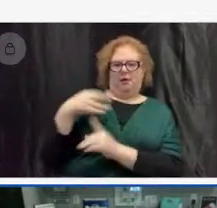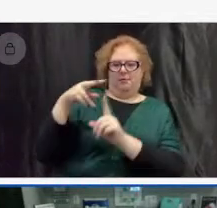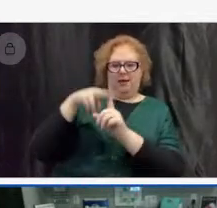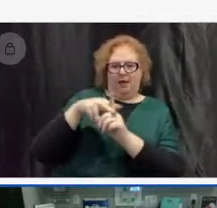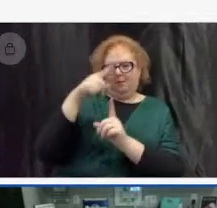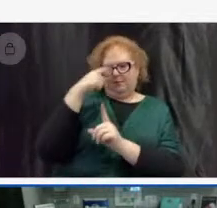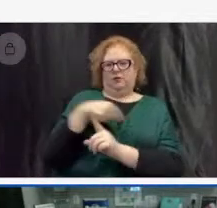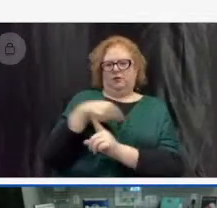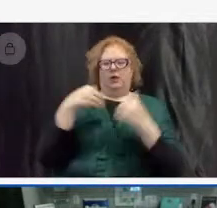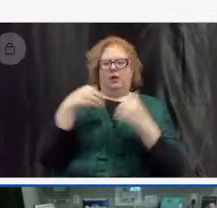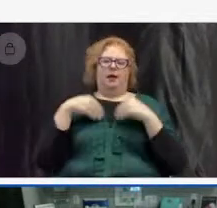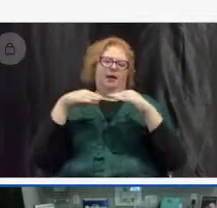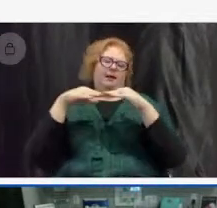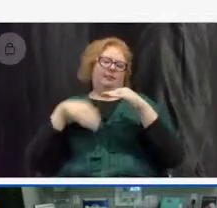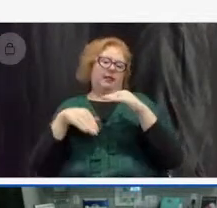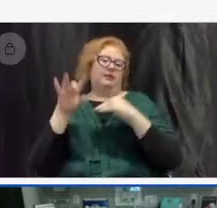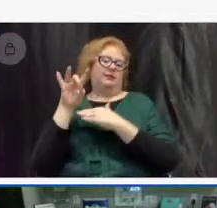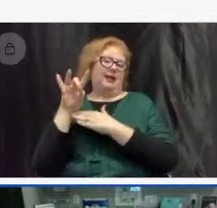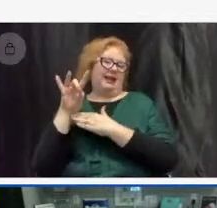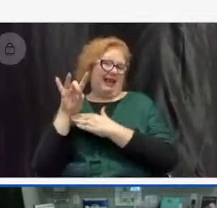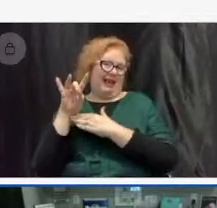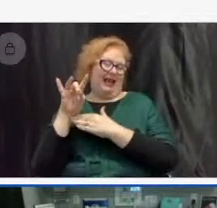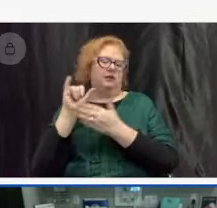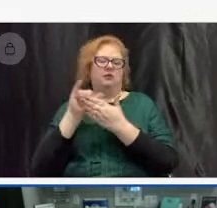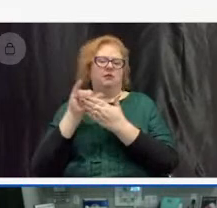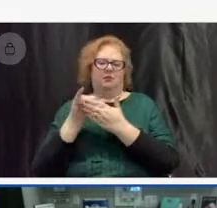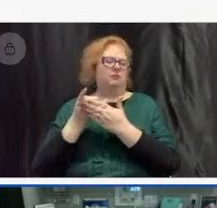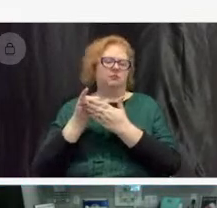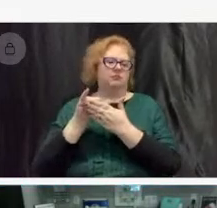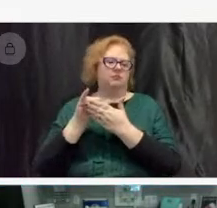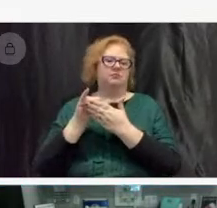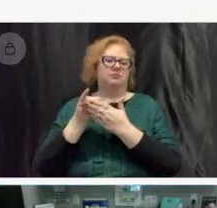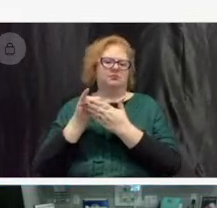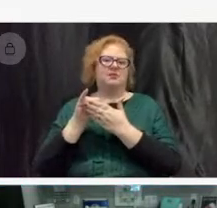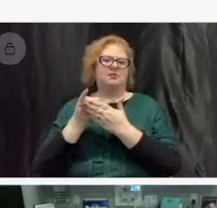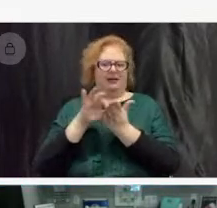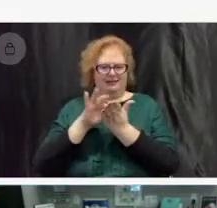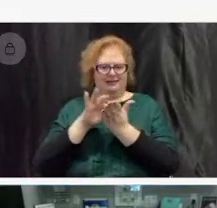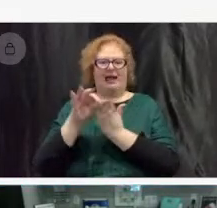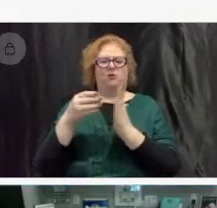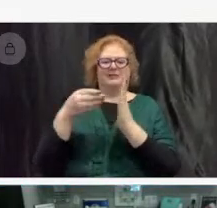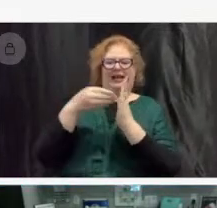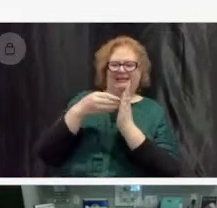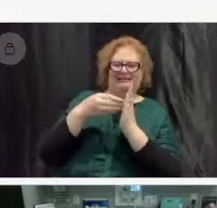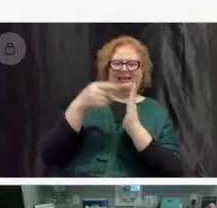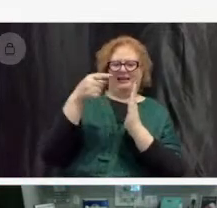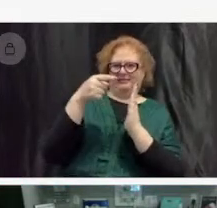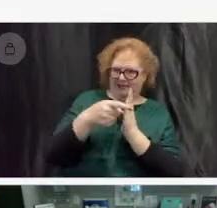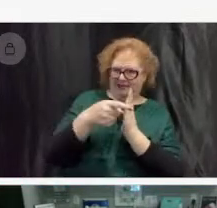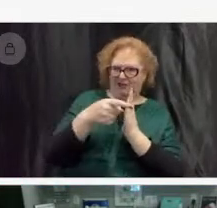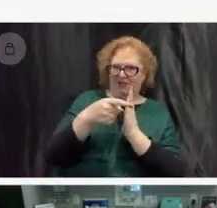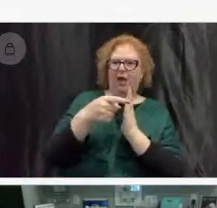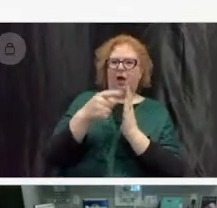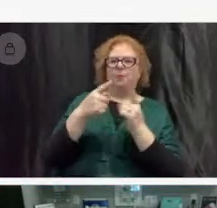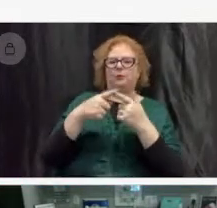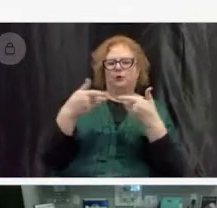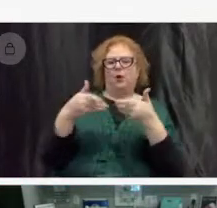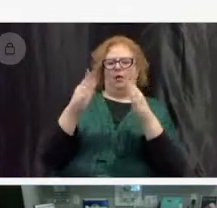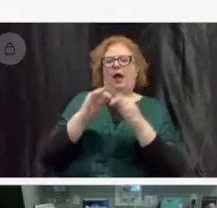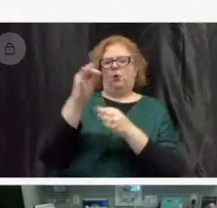than 8, that counts. When I say cost, it counts against their 2 allowed